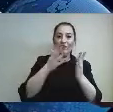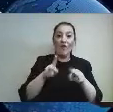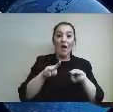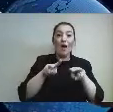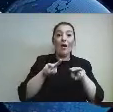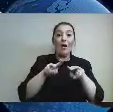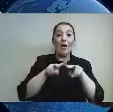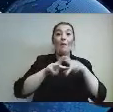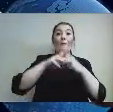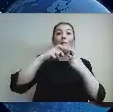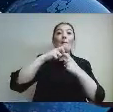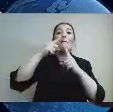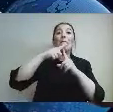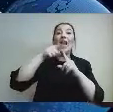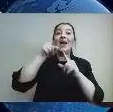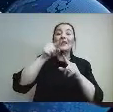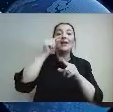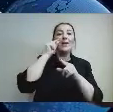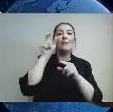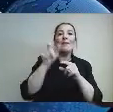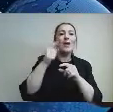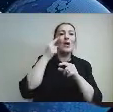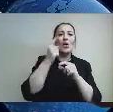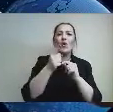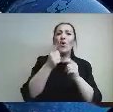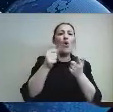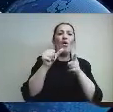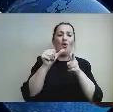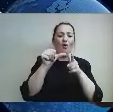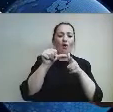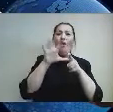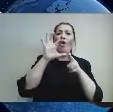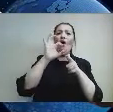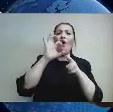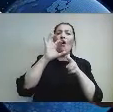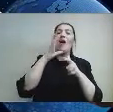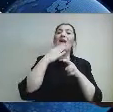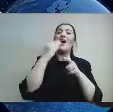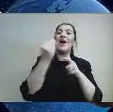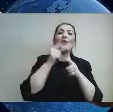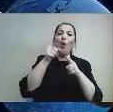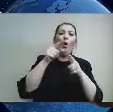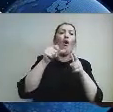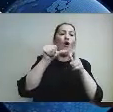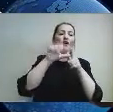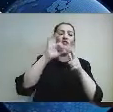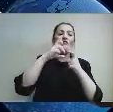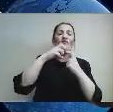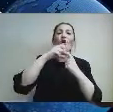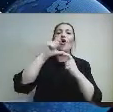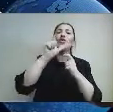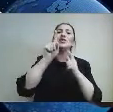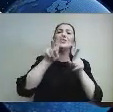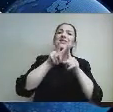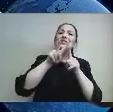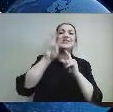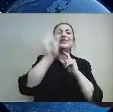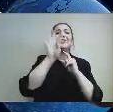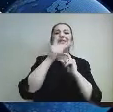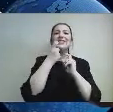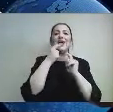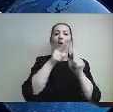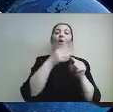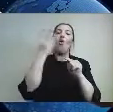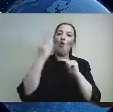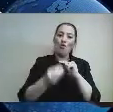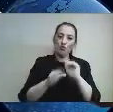list of Fortune. Dear Mert, there is this introduction on your website. The climate uh, gives